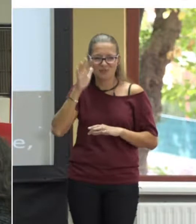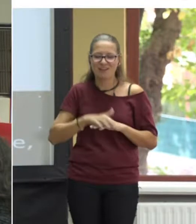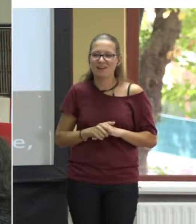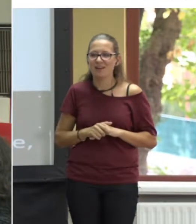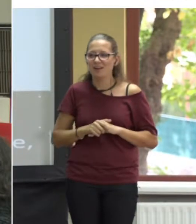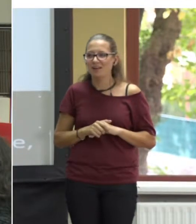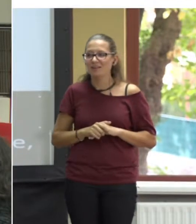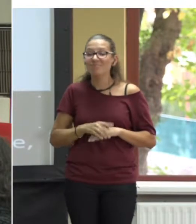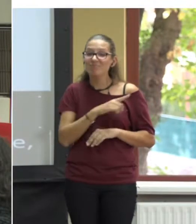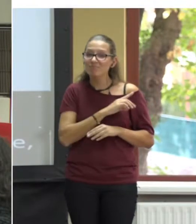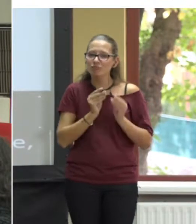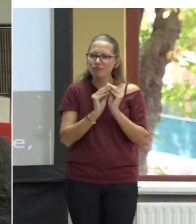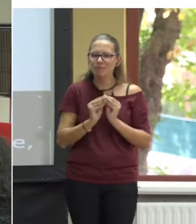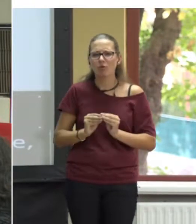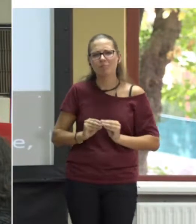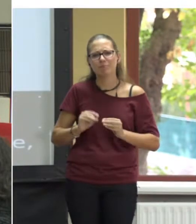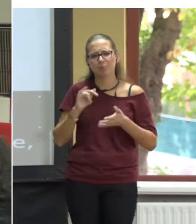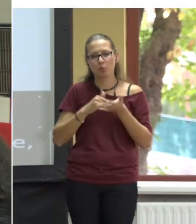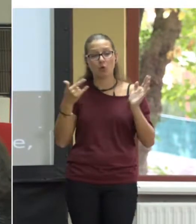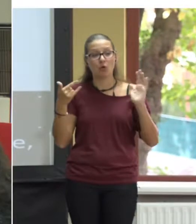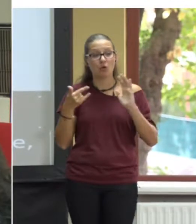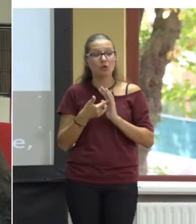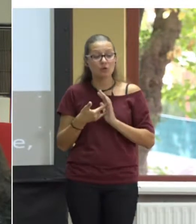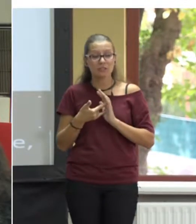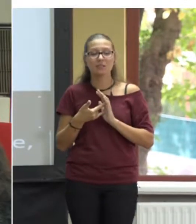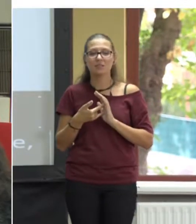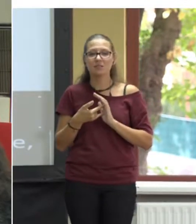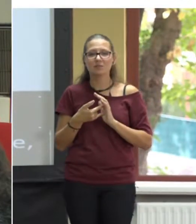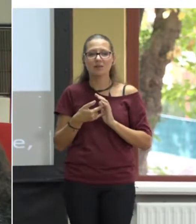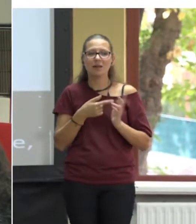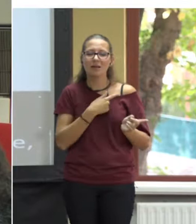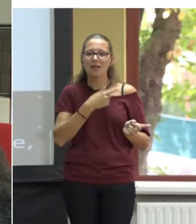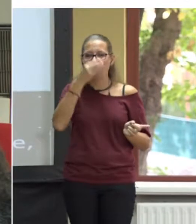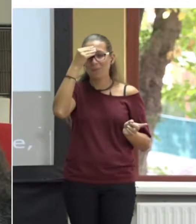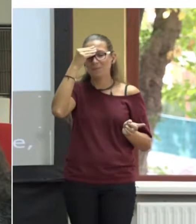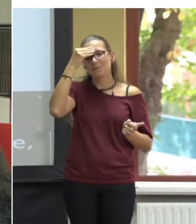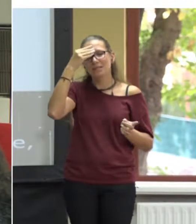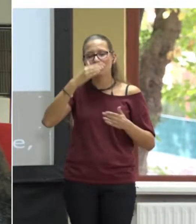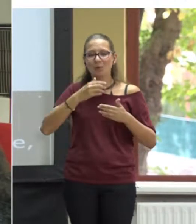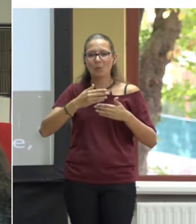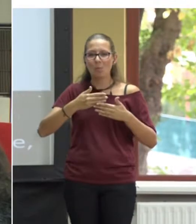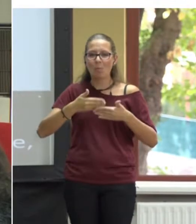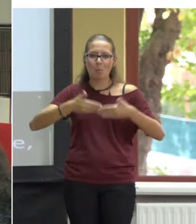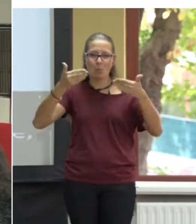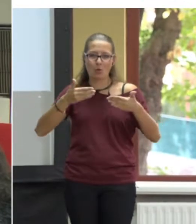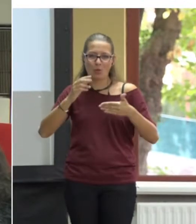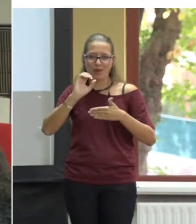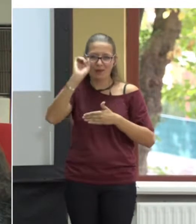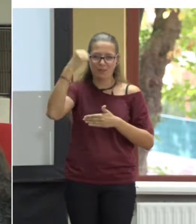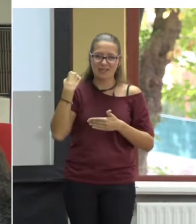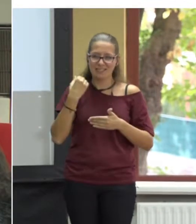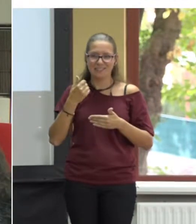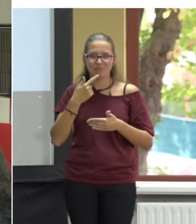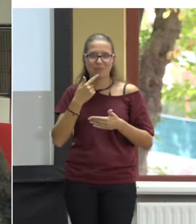sensory access related technologies. He developed a project that he considers makes the